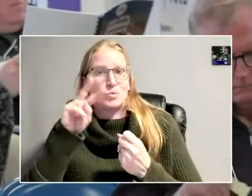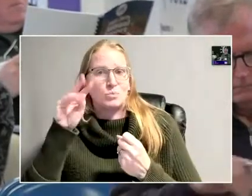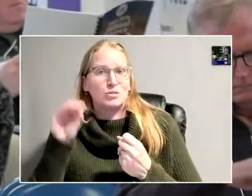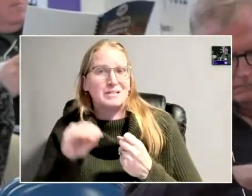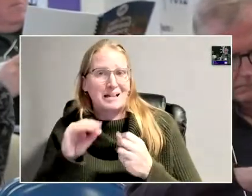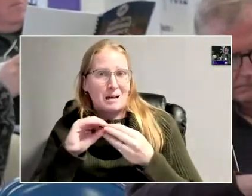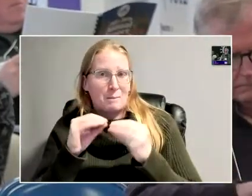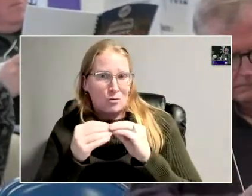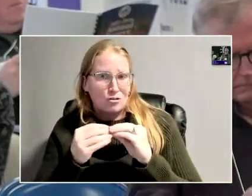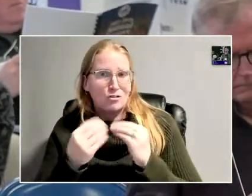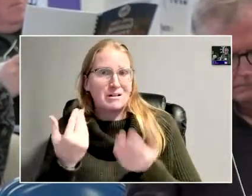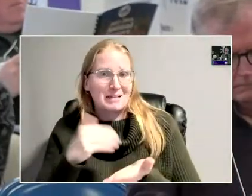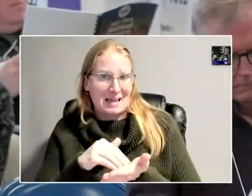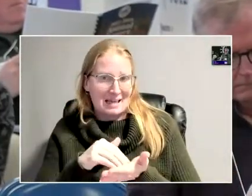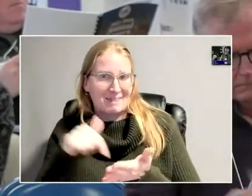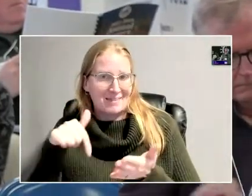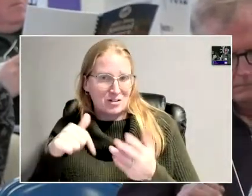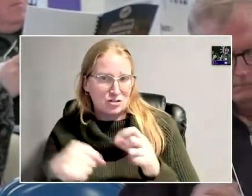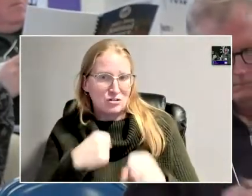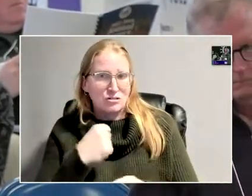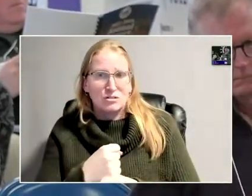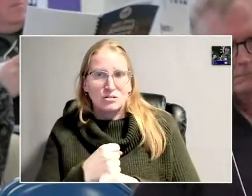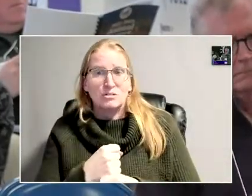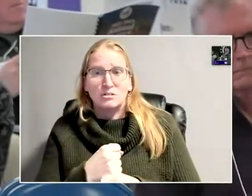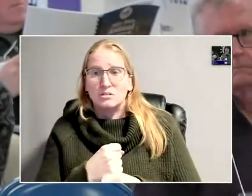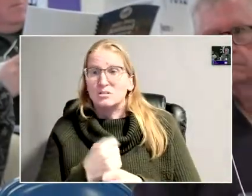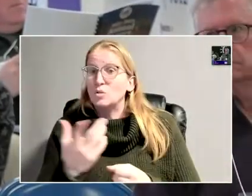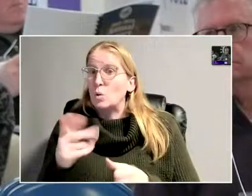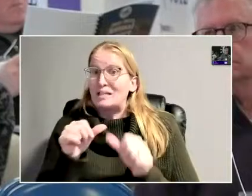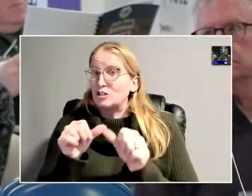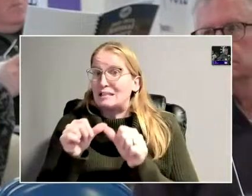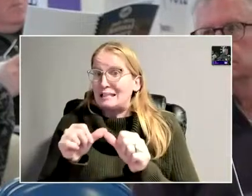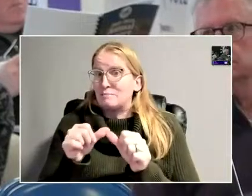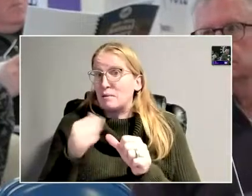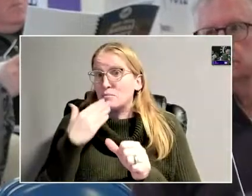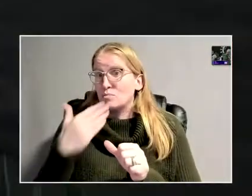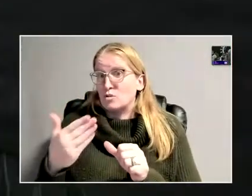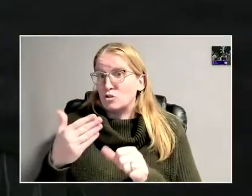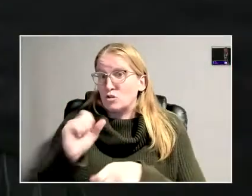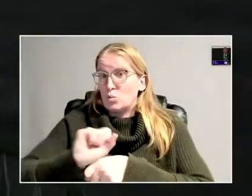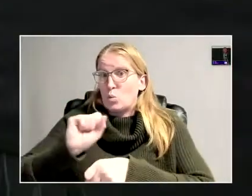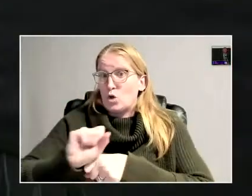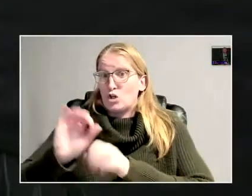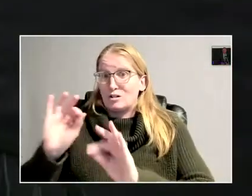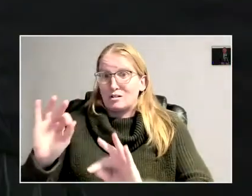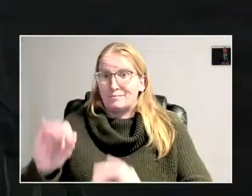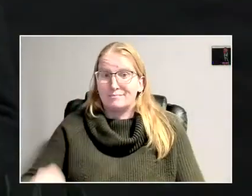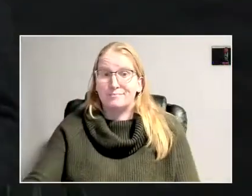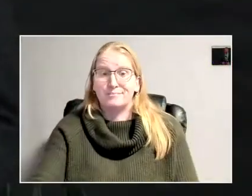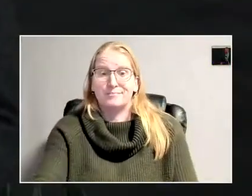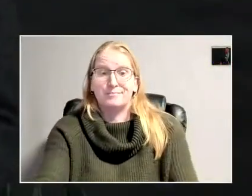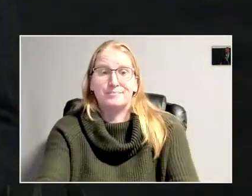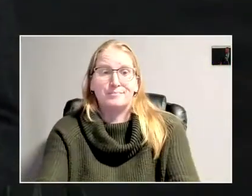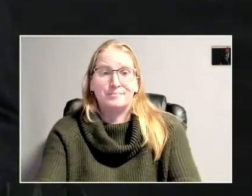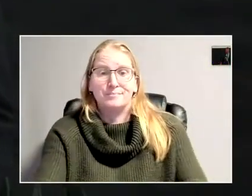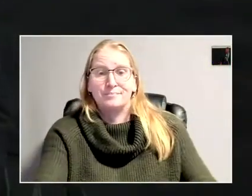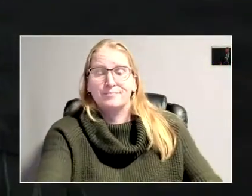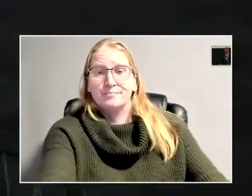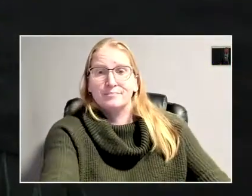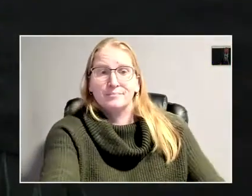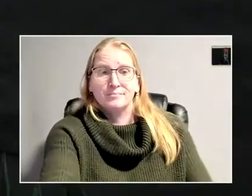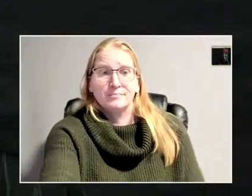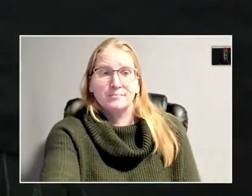um and uh yeah keep up the good work are there further comments Miss